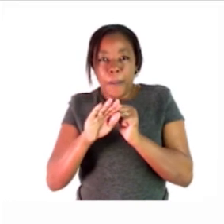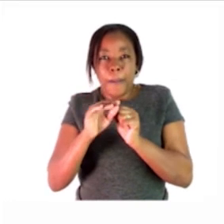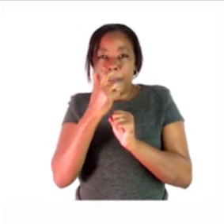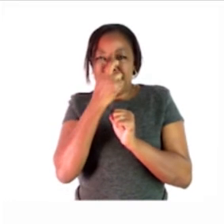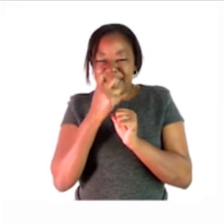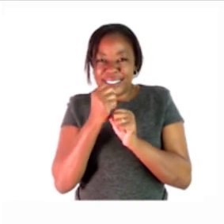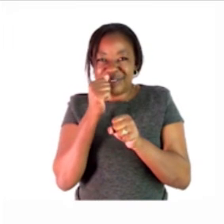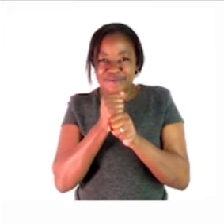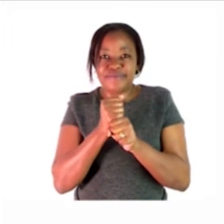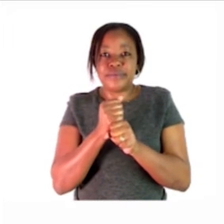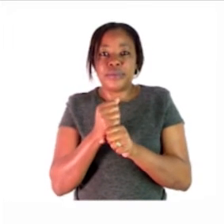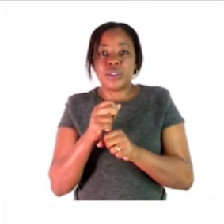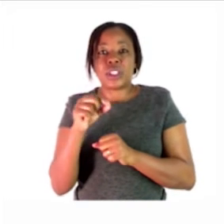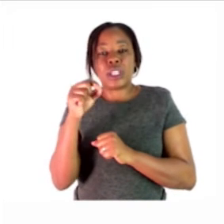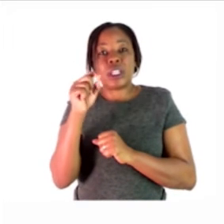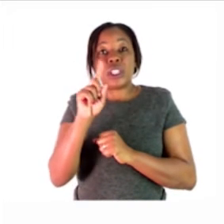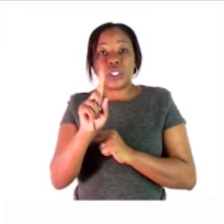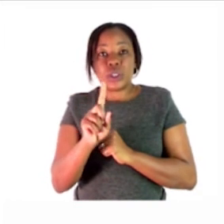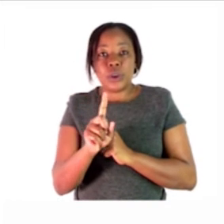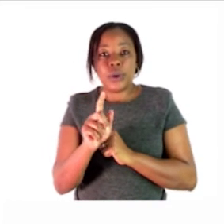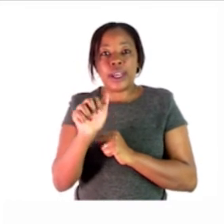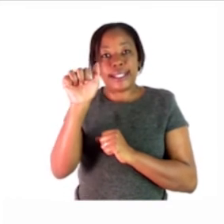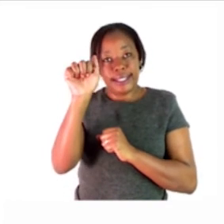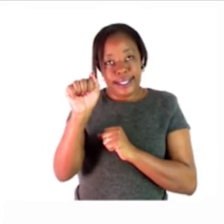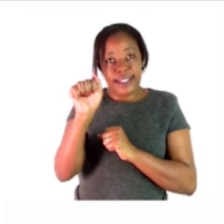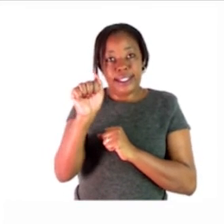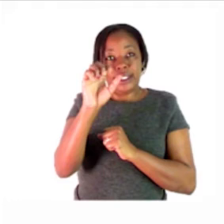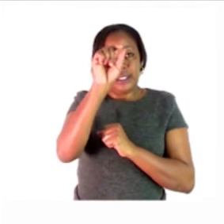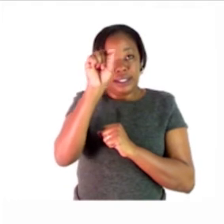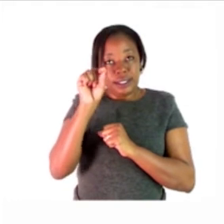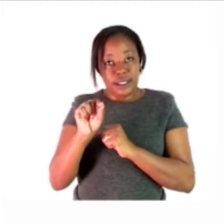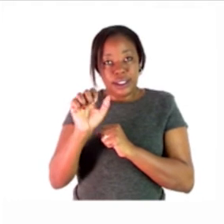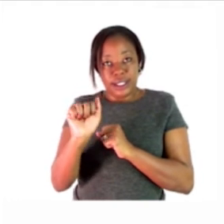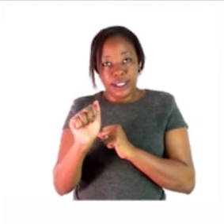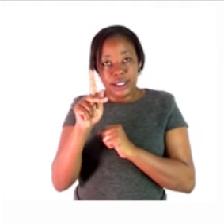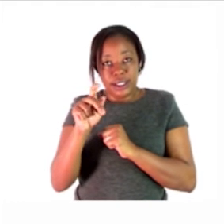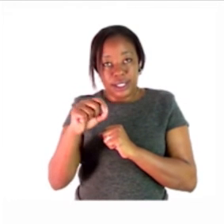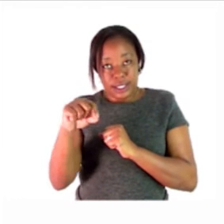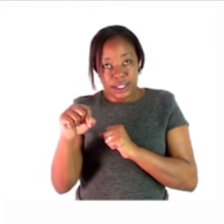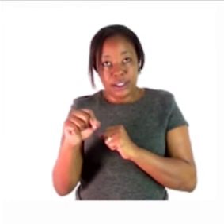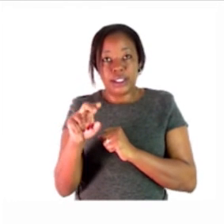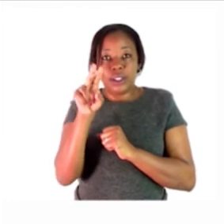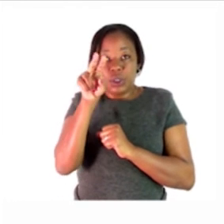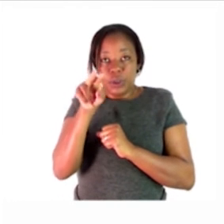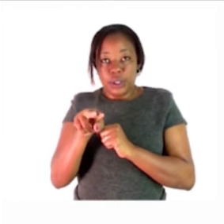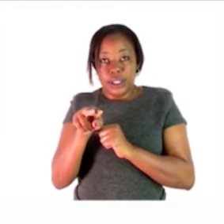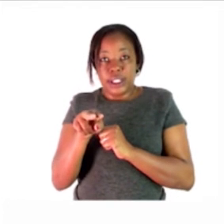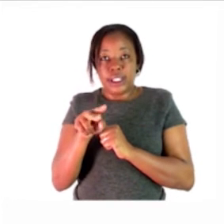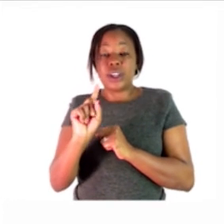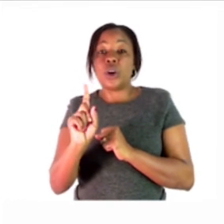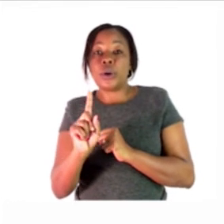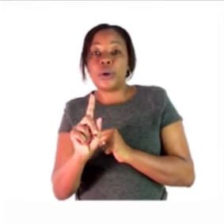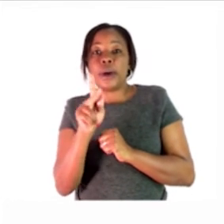colored dark. And it's on the A. And the next one again is the 2 lines standing up. It's a